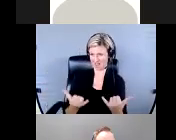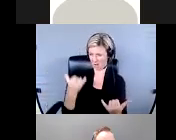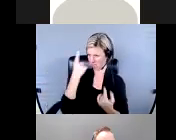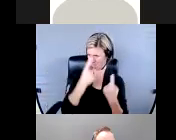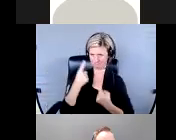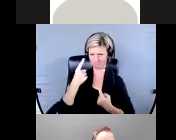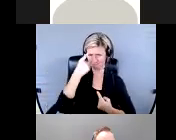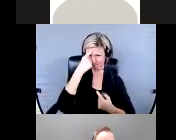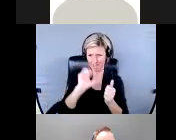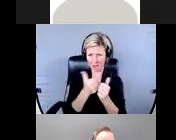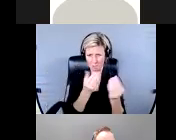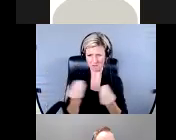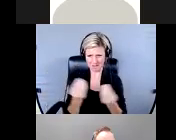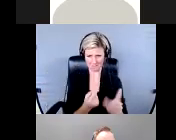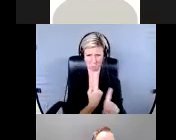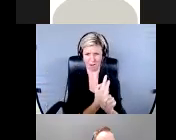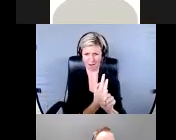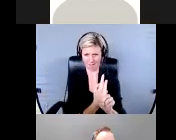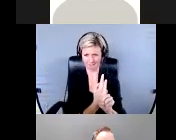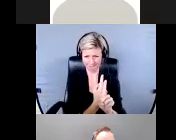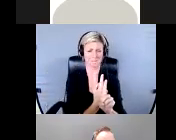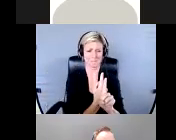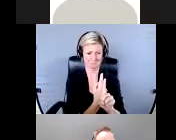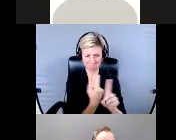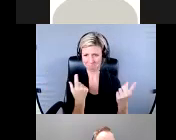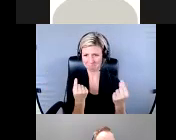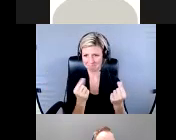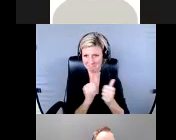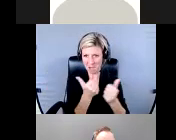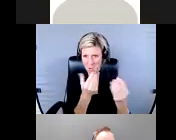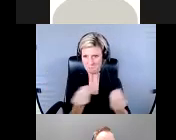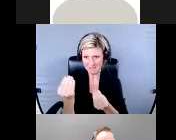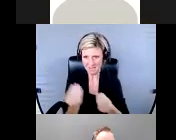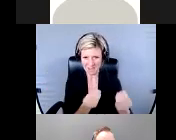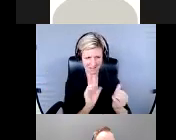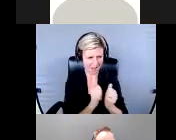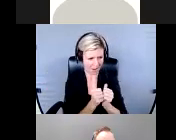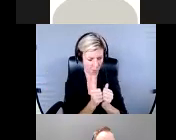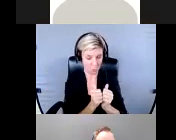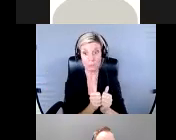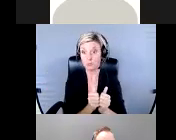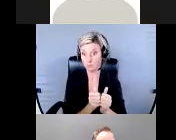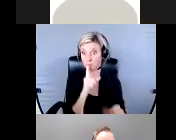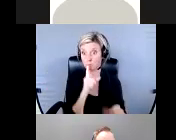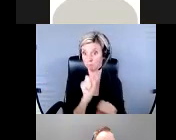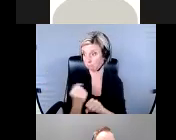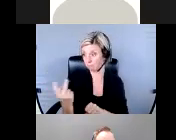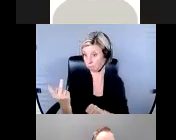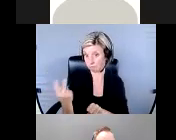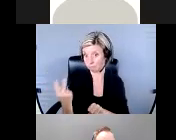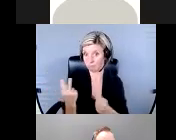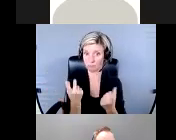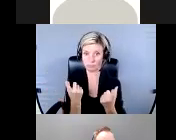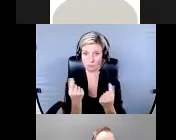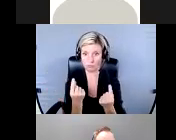clients? There's only one person there. And what we did was we talked to the sister who did come in and approached